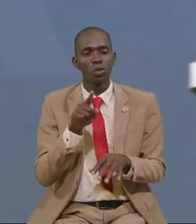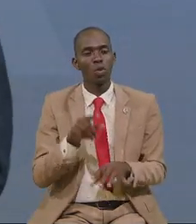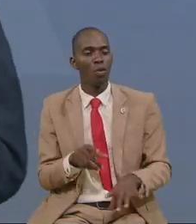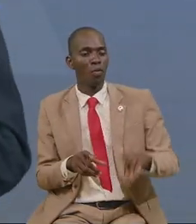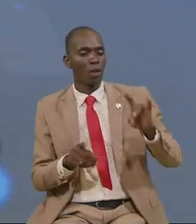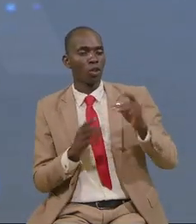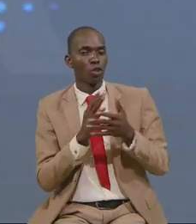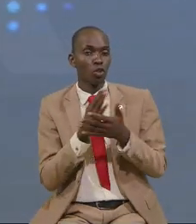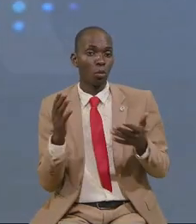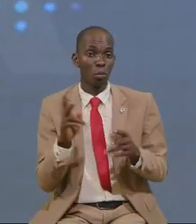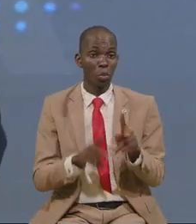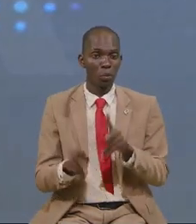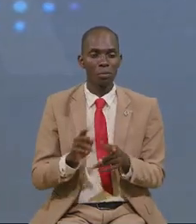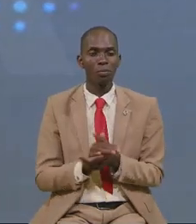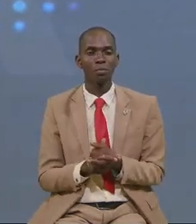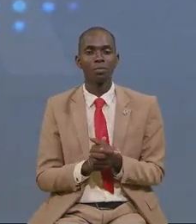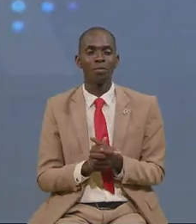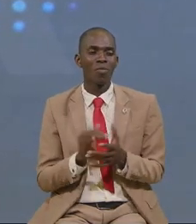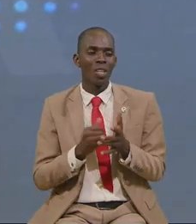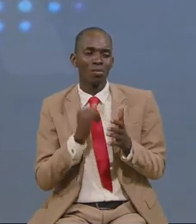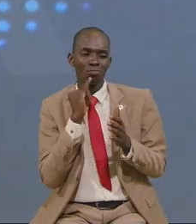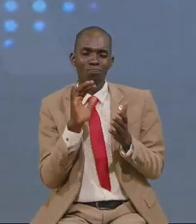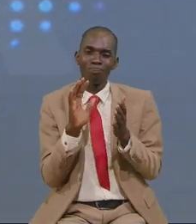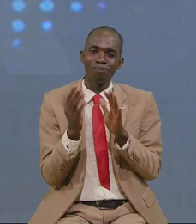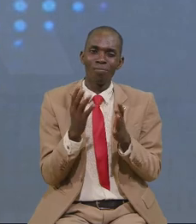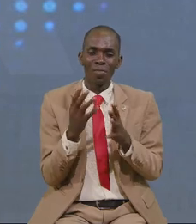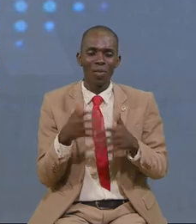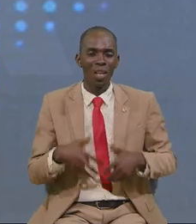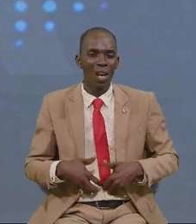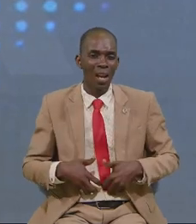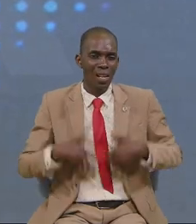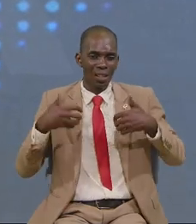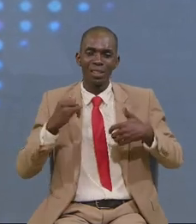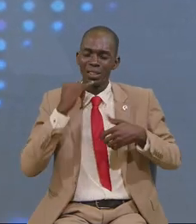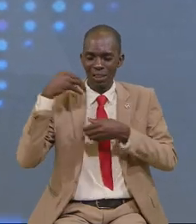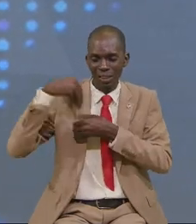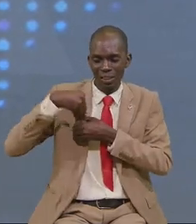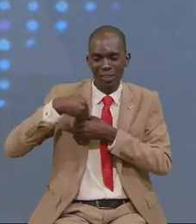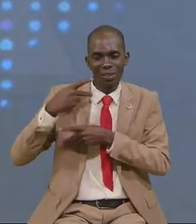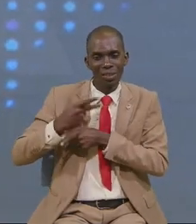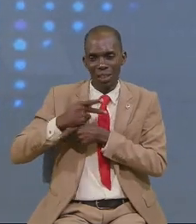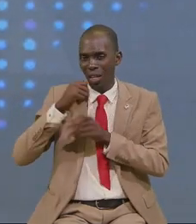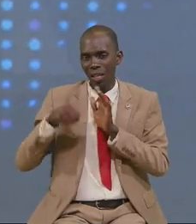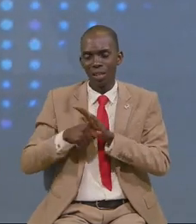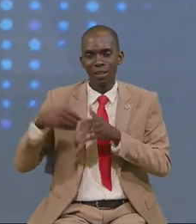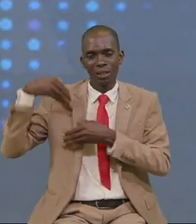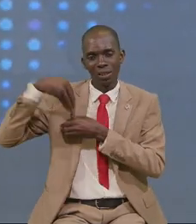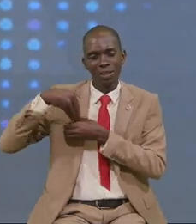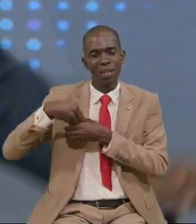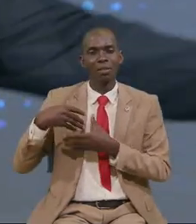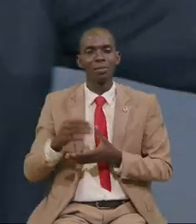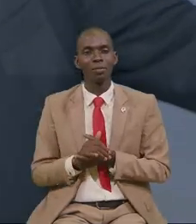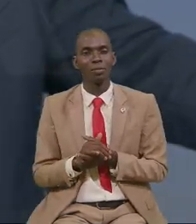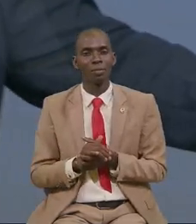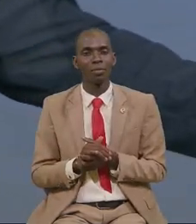people, it's like anger is inside them, bottled there.